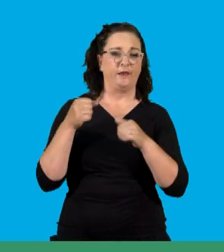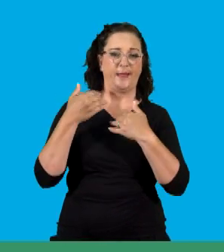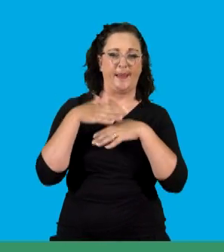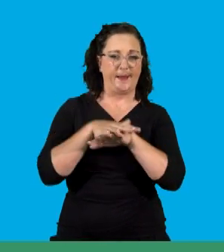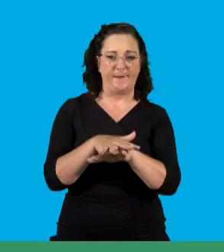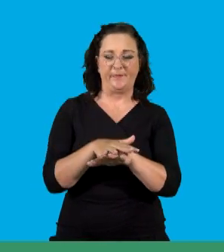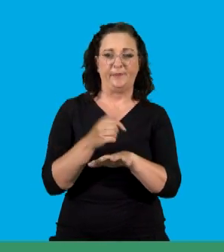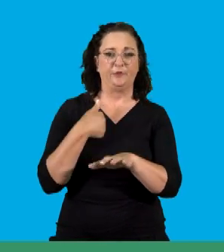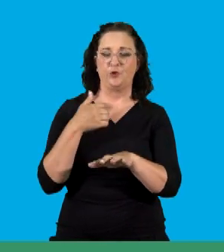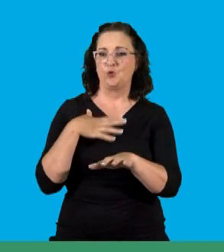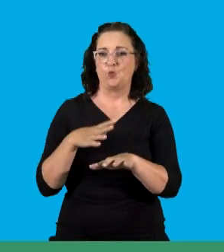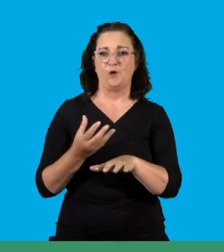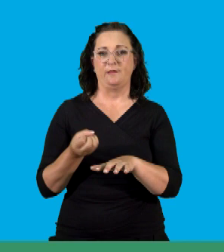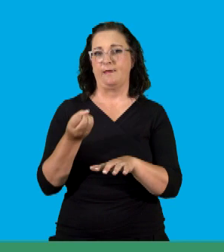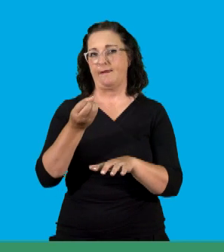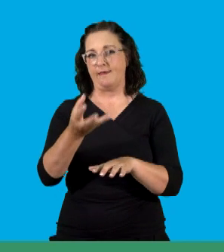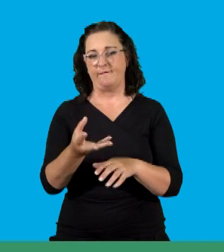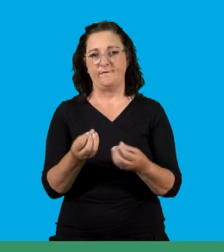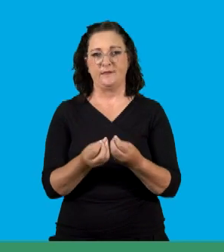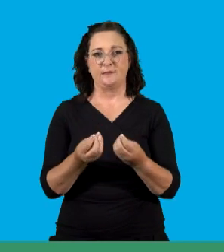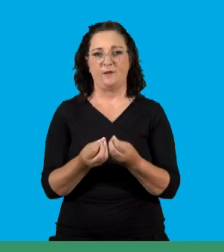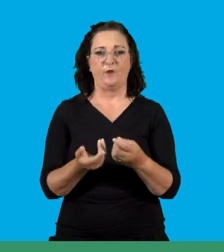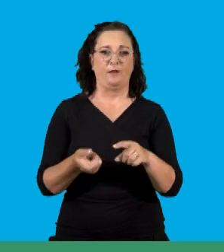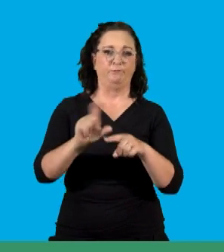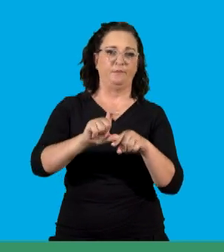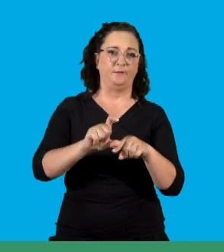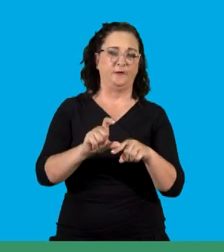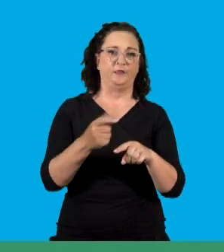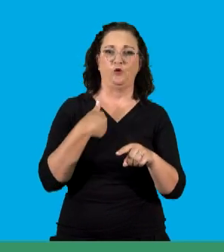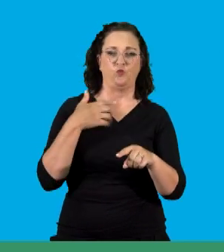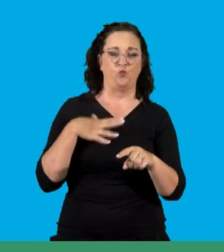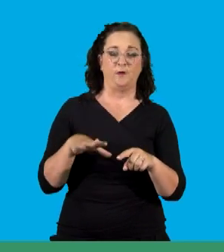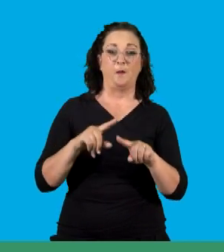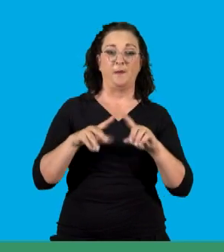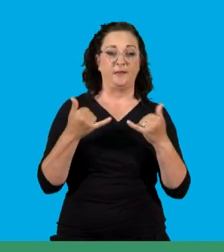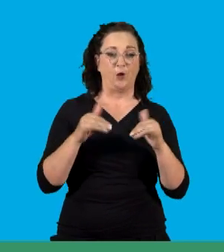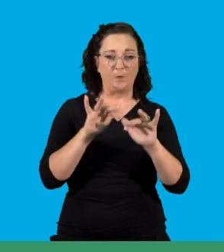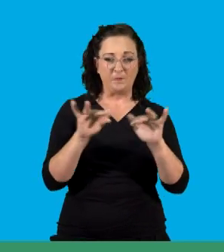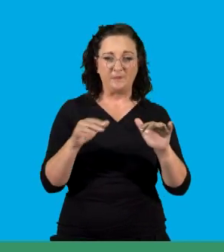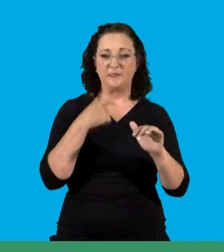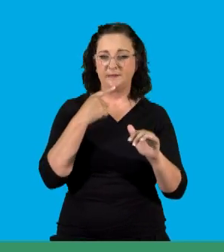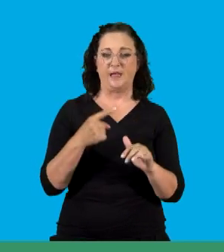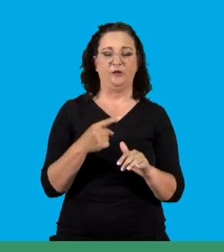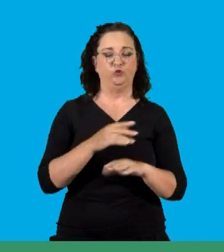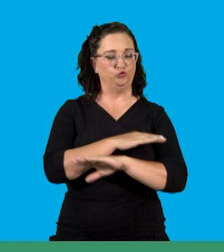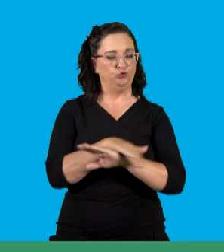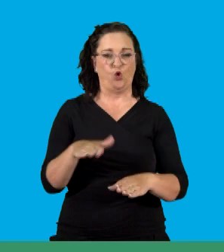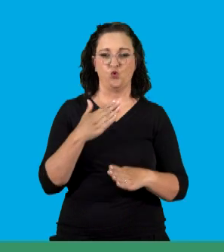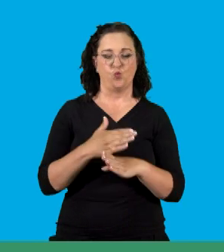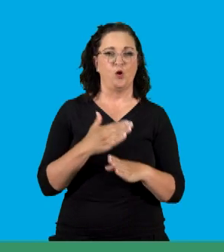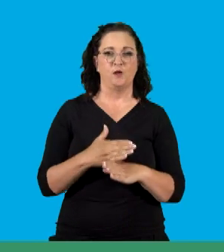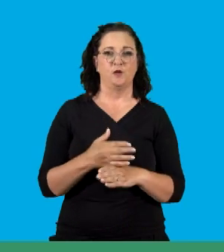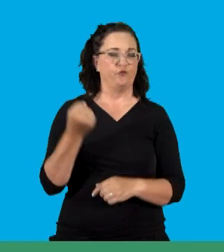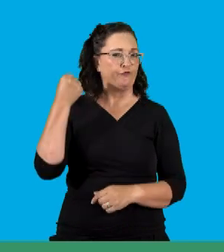from the employer and the employer does not want to give them that particular increment. So if the employees decide to go on the streets and